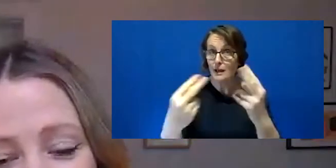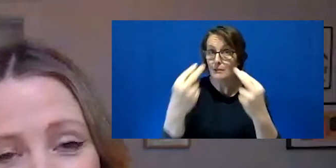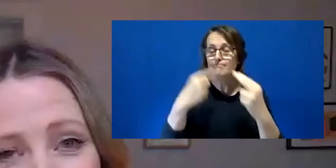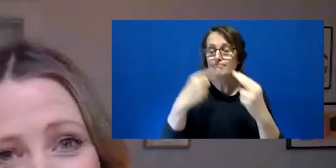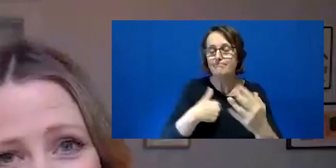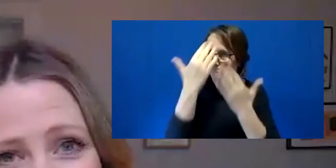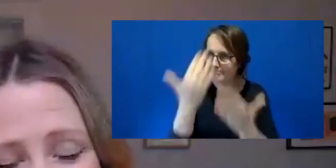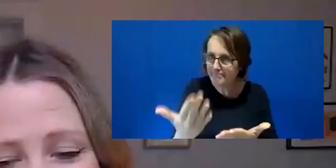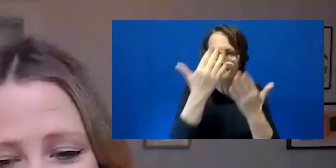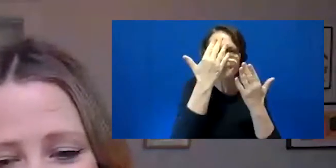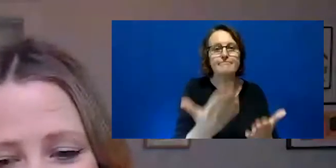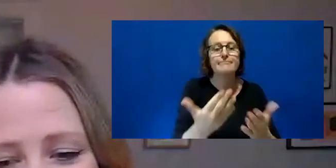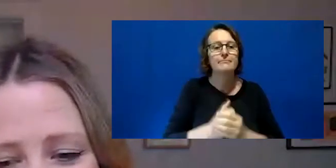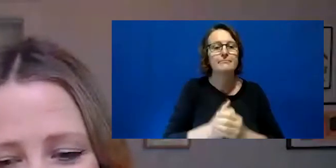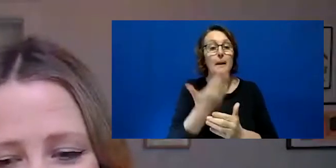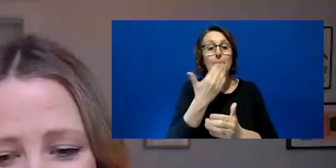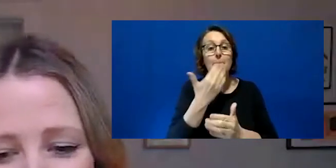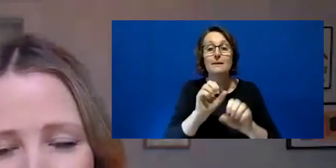chat which country you are joining us from.